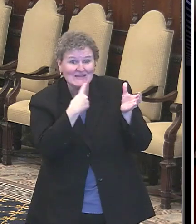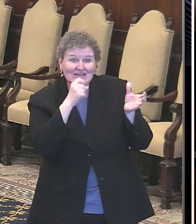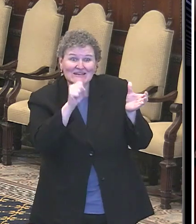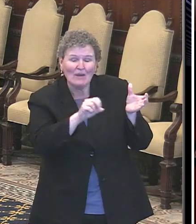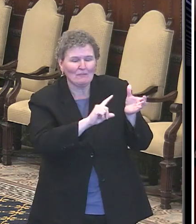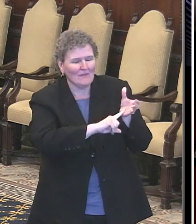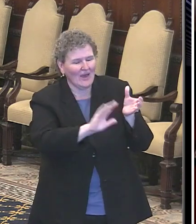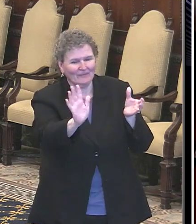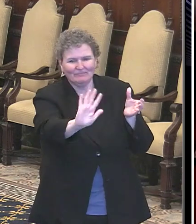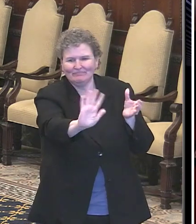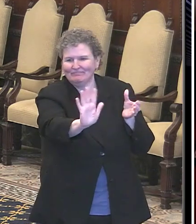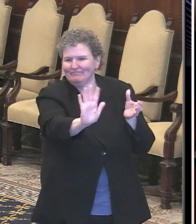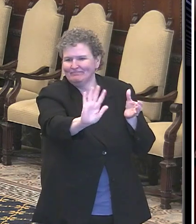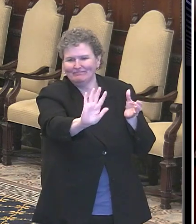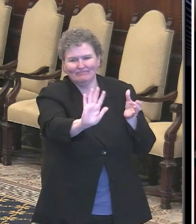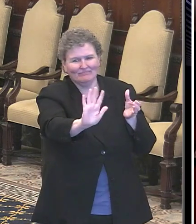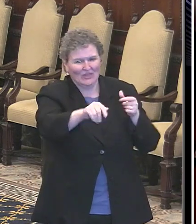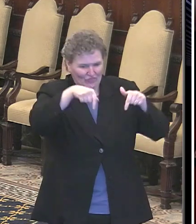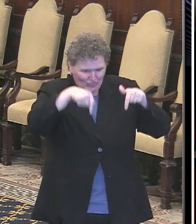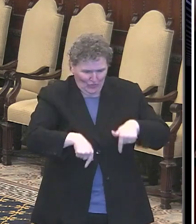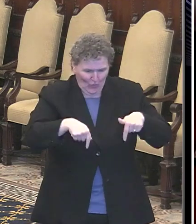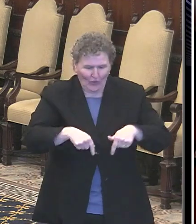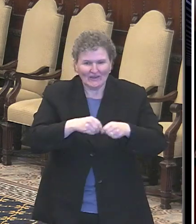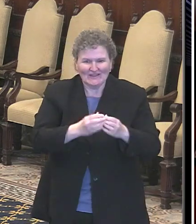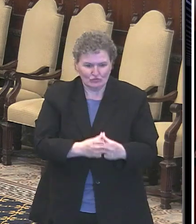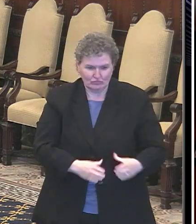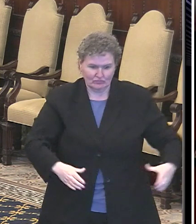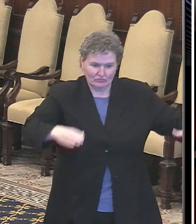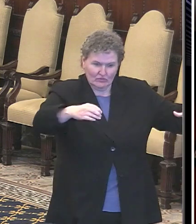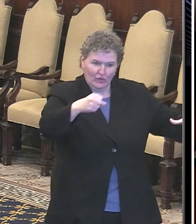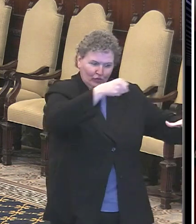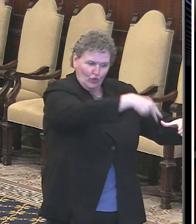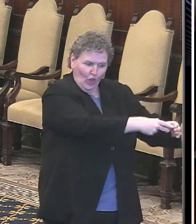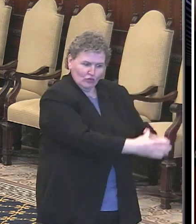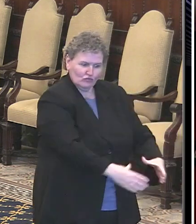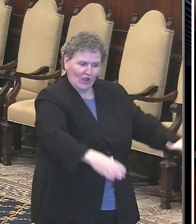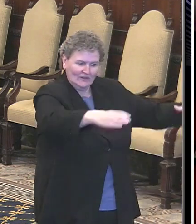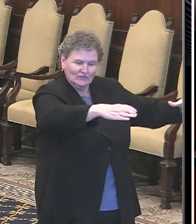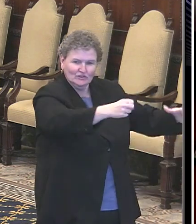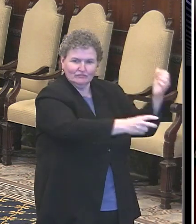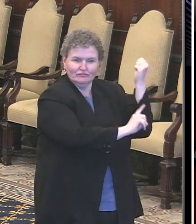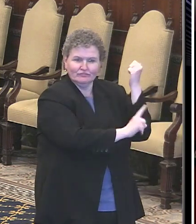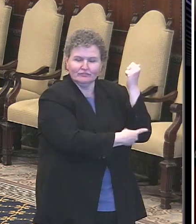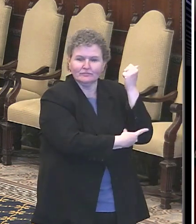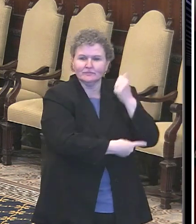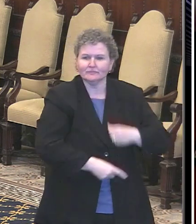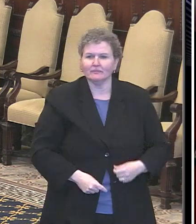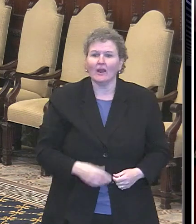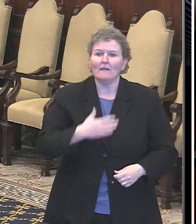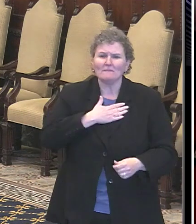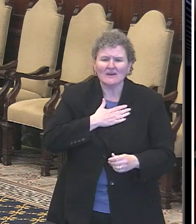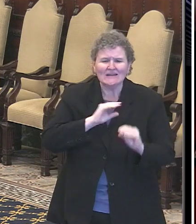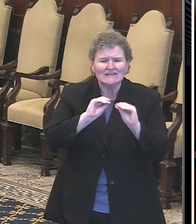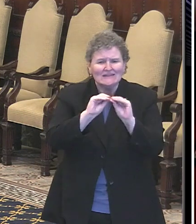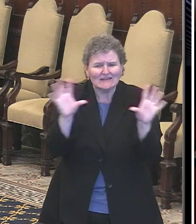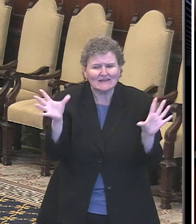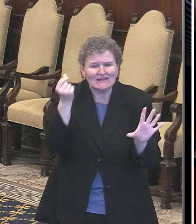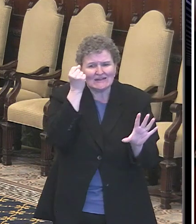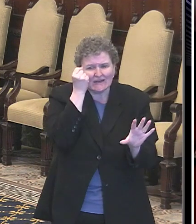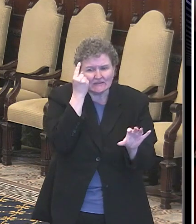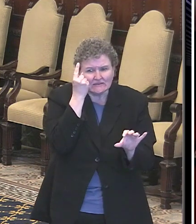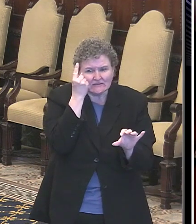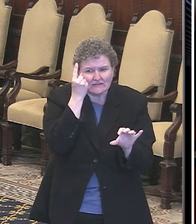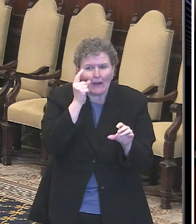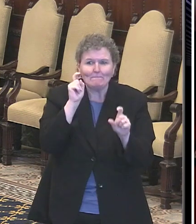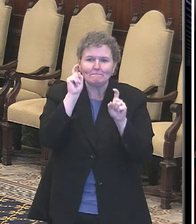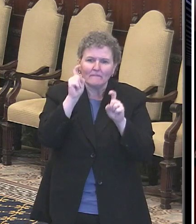can. This also includes any cleaning or antibacterial wipes. We understand that these critical items are needed to protect us as